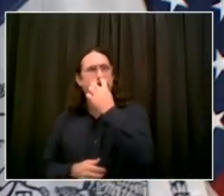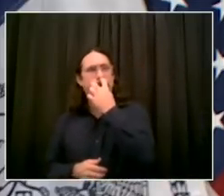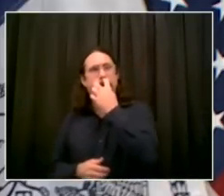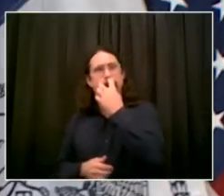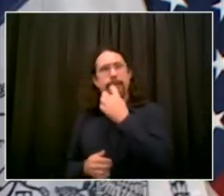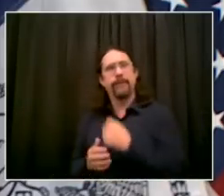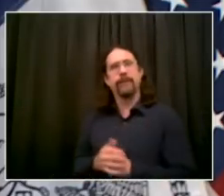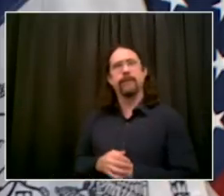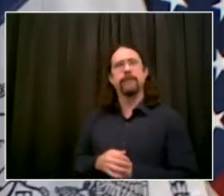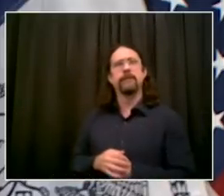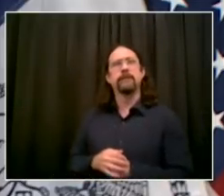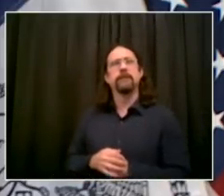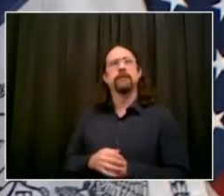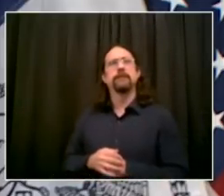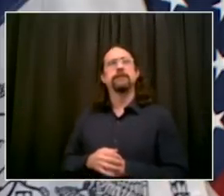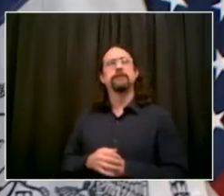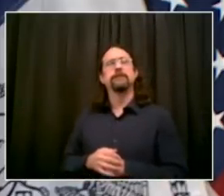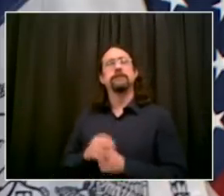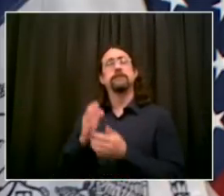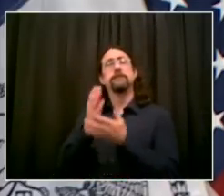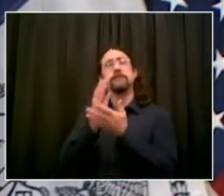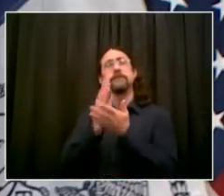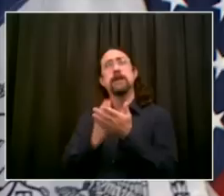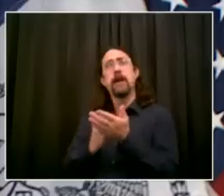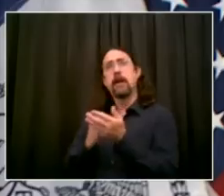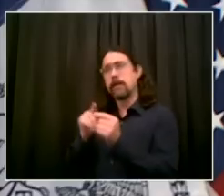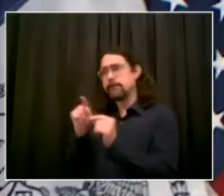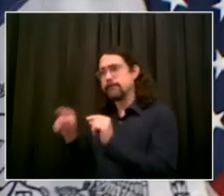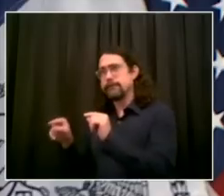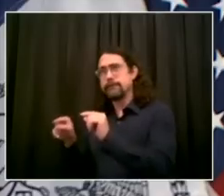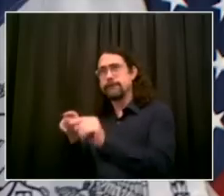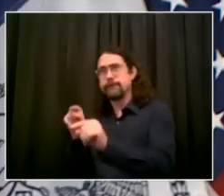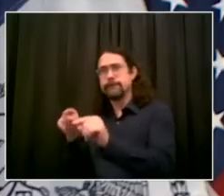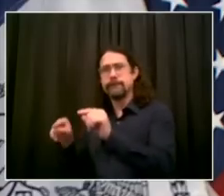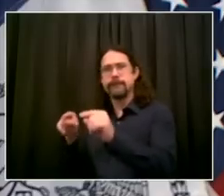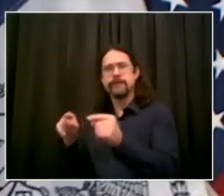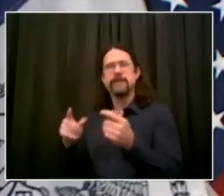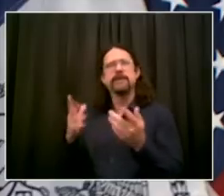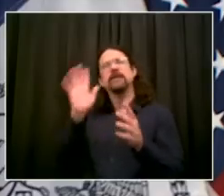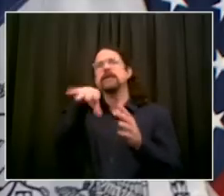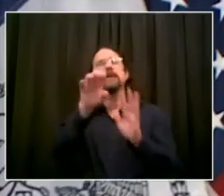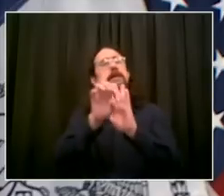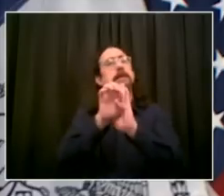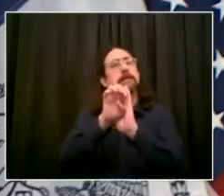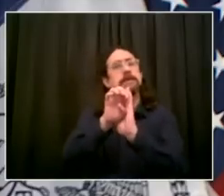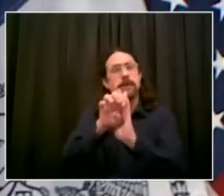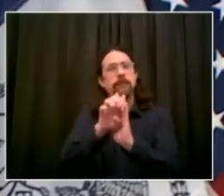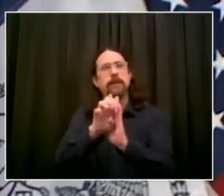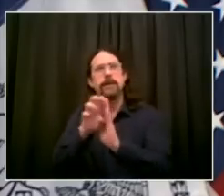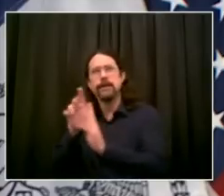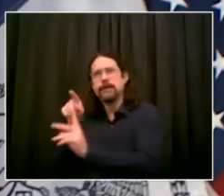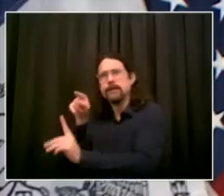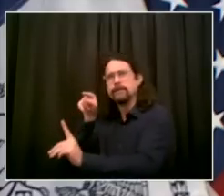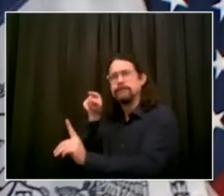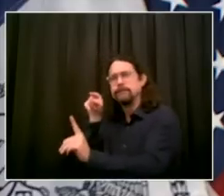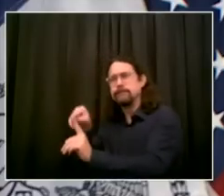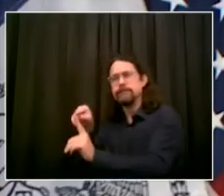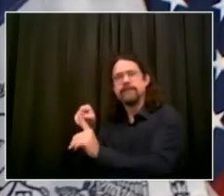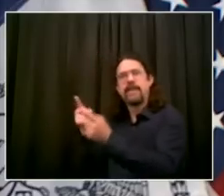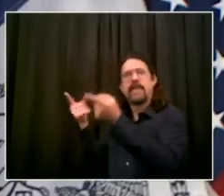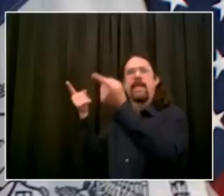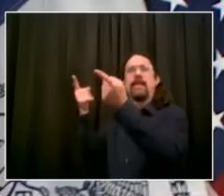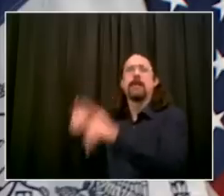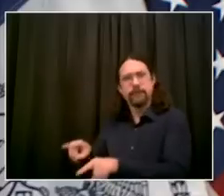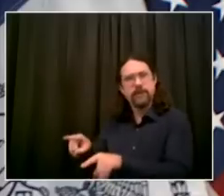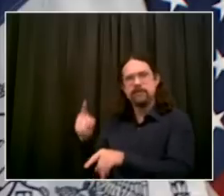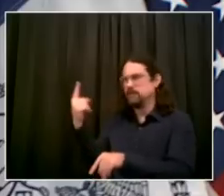We've talked about that in the past. This is something much bigger, and it's not just New York City, it is throughout the metropolitan area.